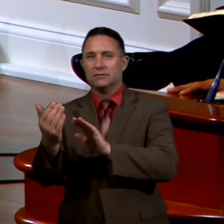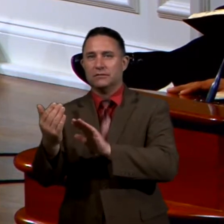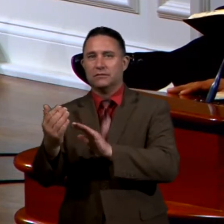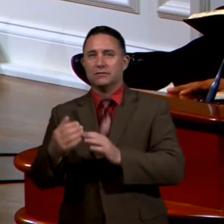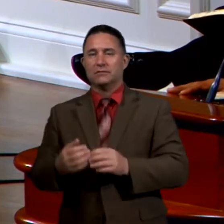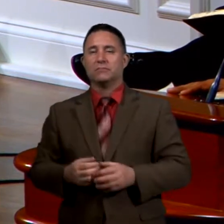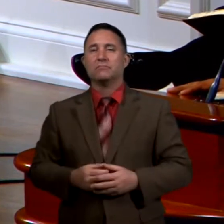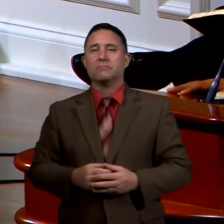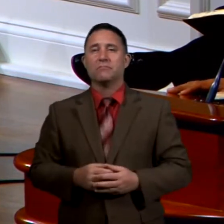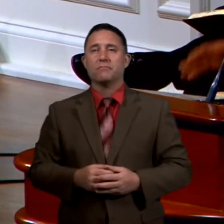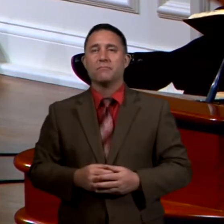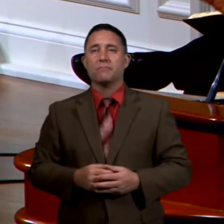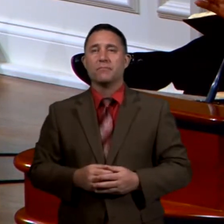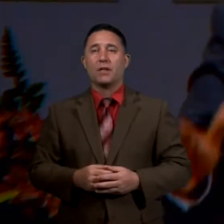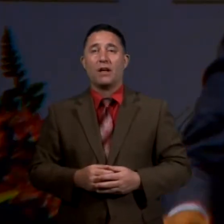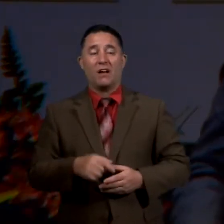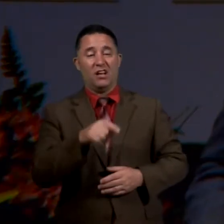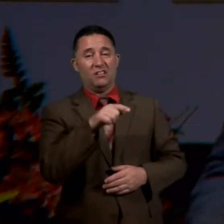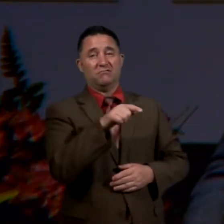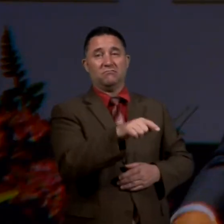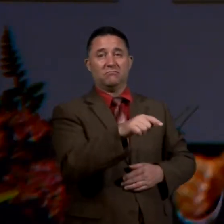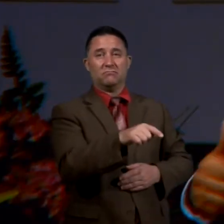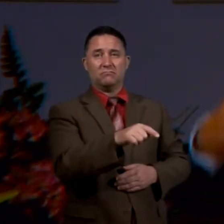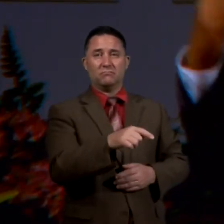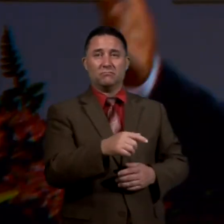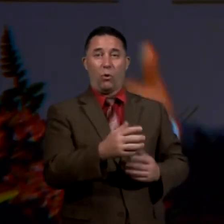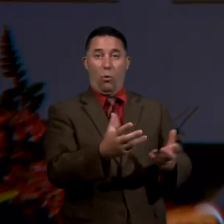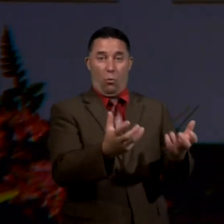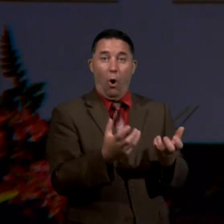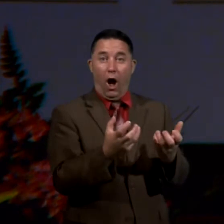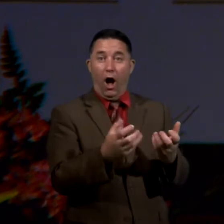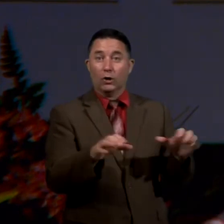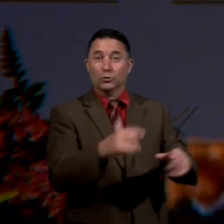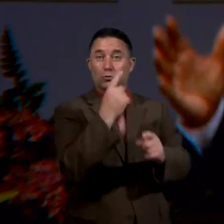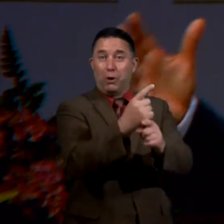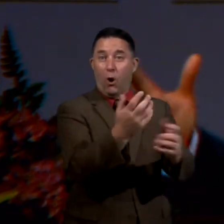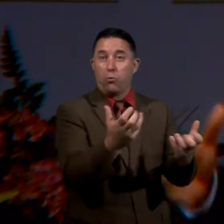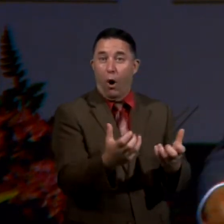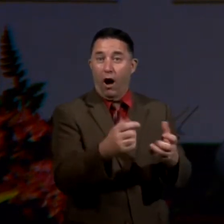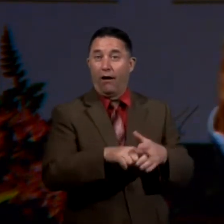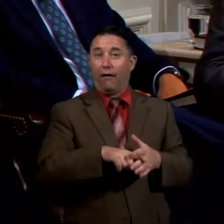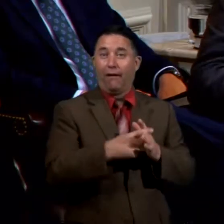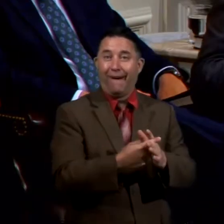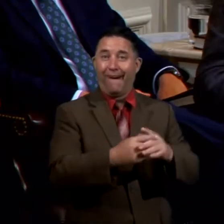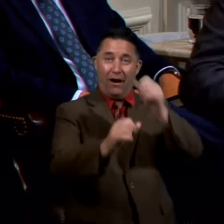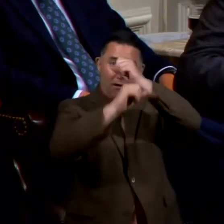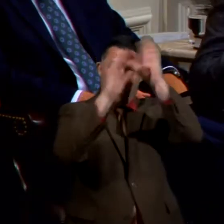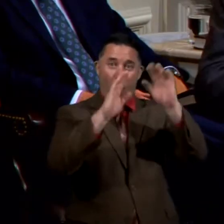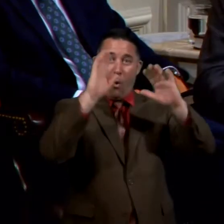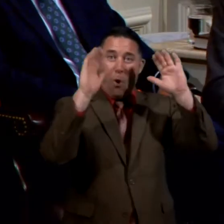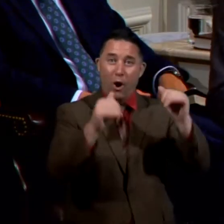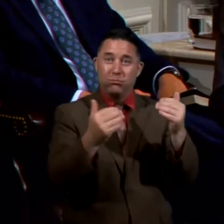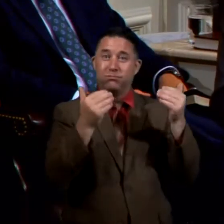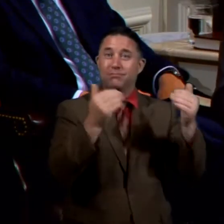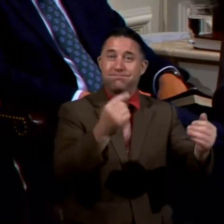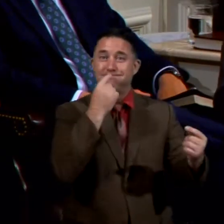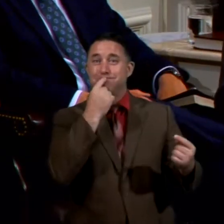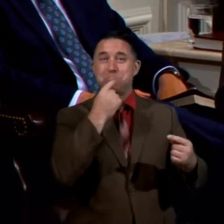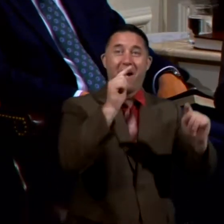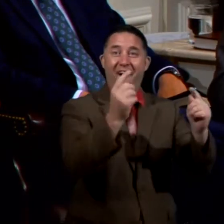life, and that wanted to do right and wanted to begin and had dreams and hopes of doing